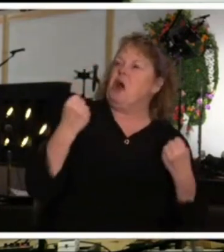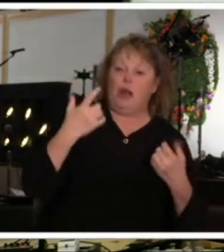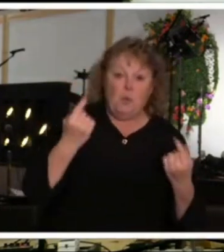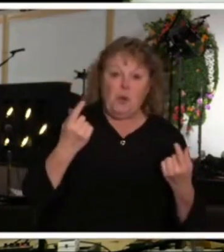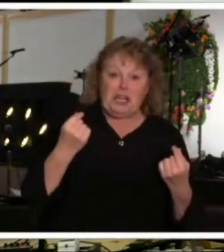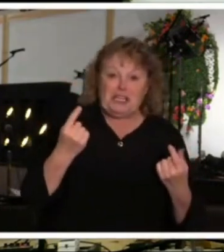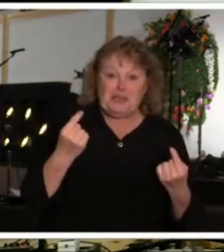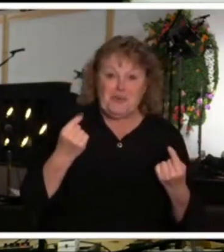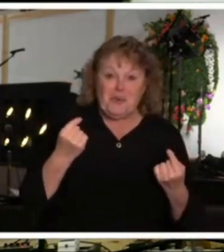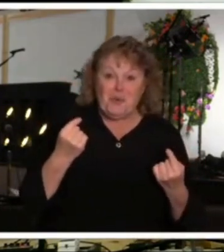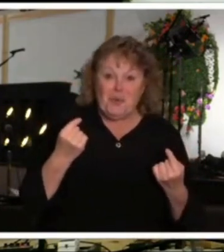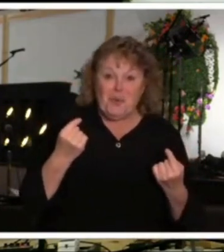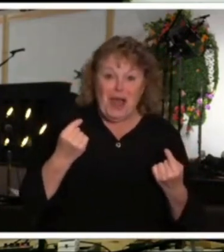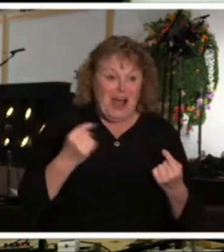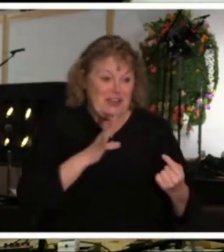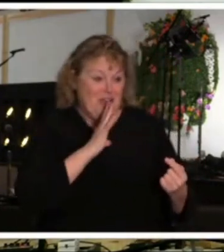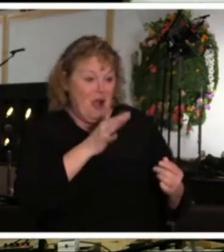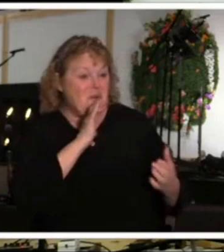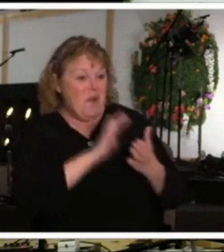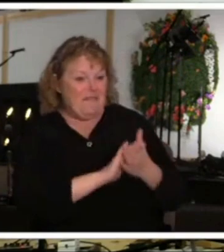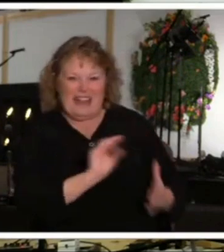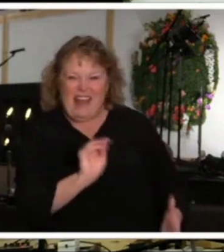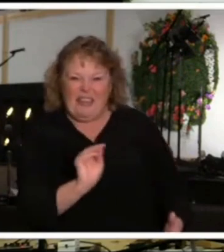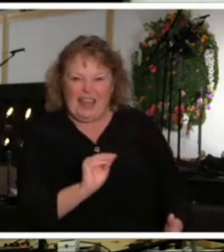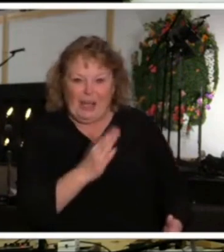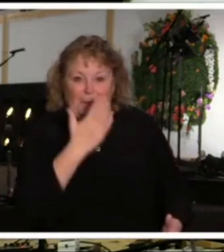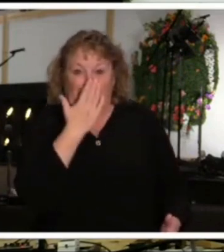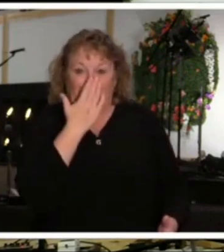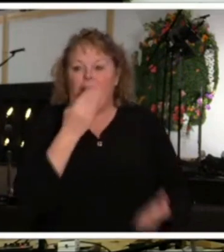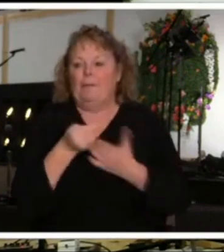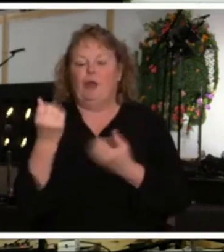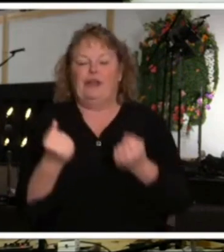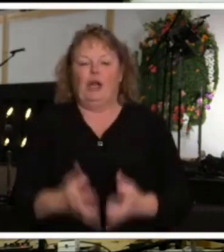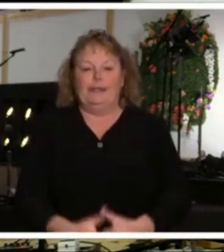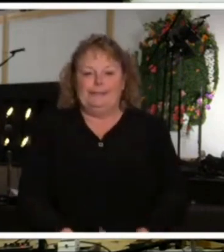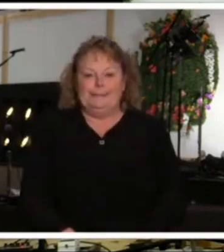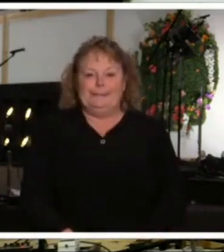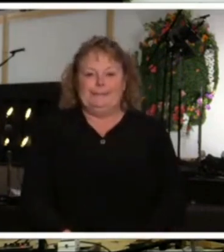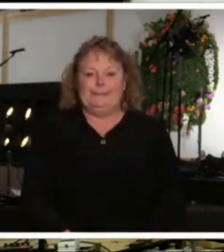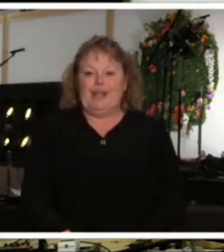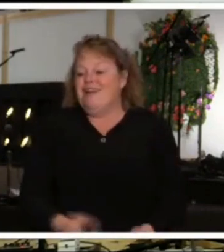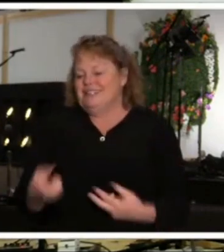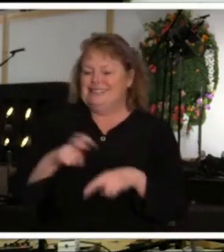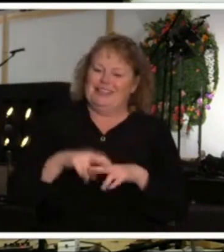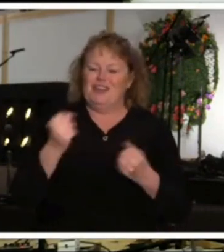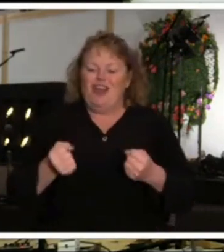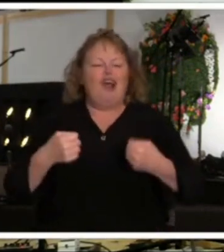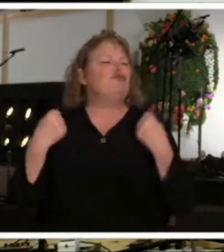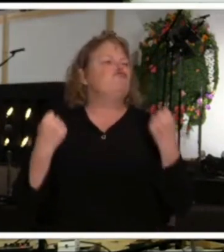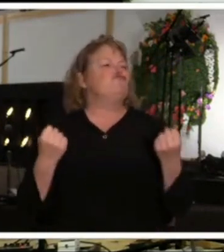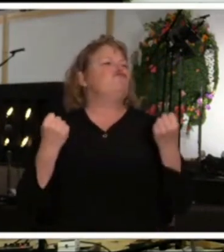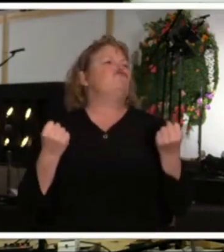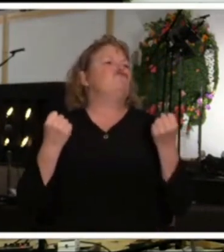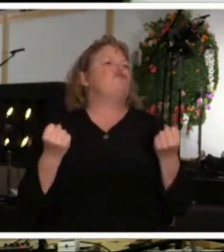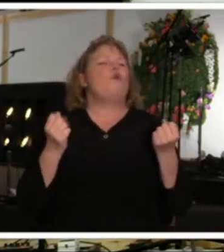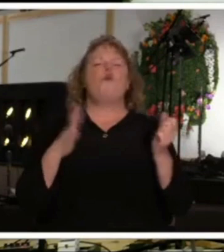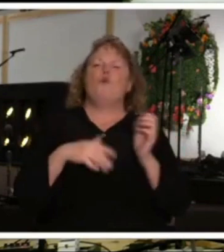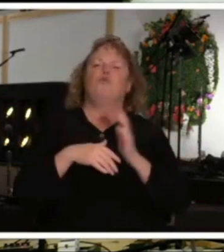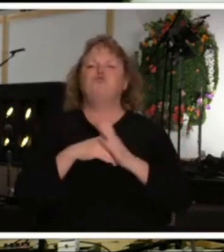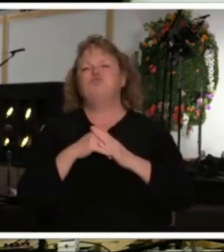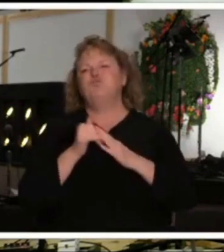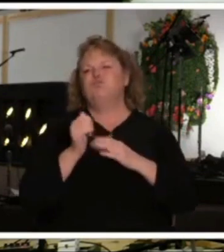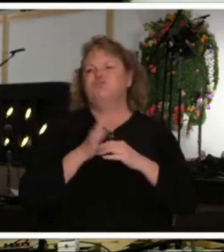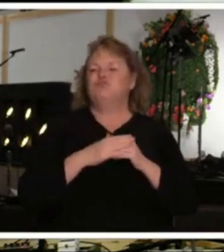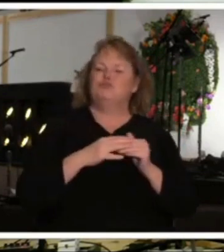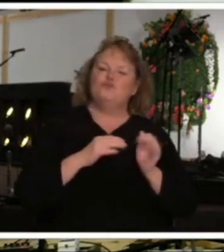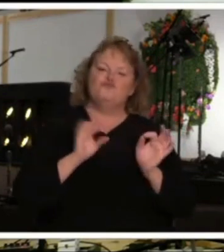guess what I did? I didn't talk to my wife. I didn't do anything. I bought the car. I get in the car, and I'm riding in the car smooth. It was smooth, man. It